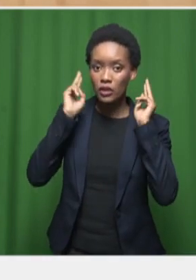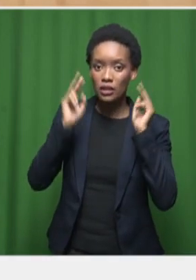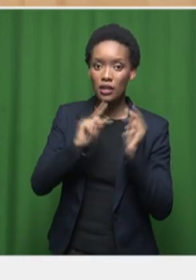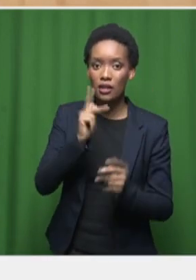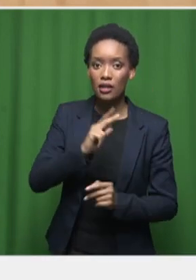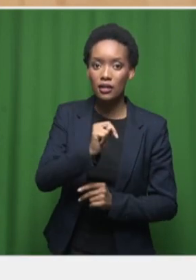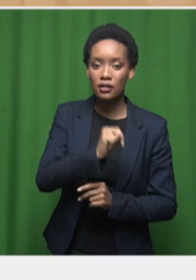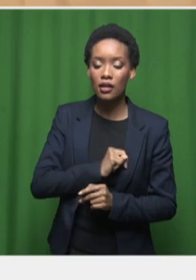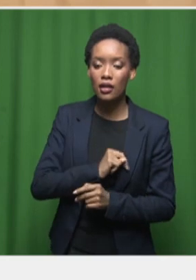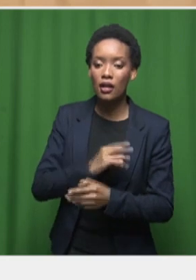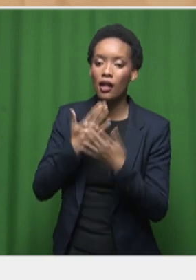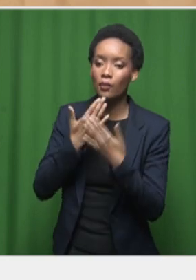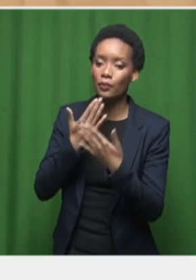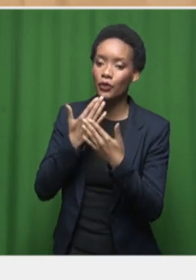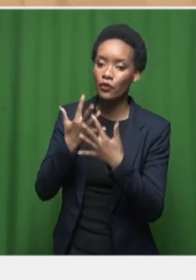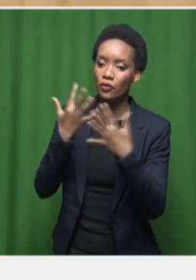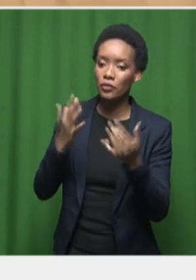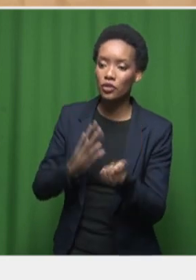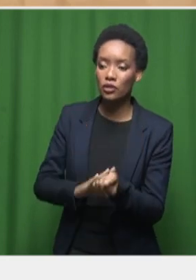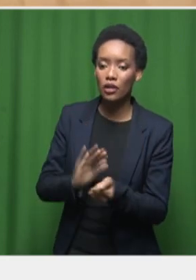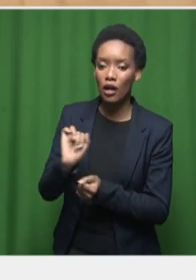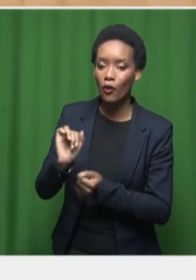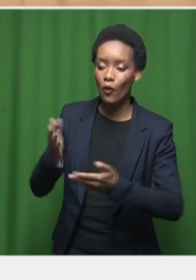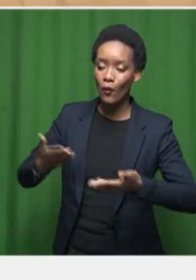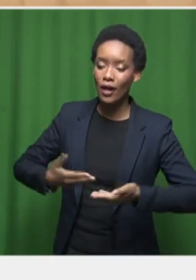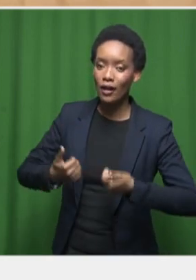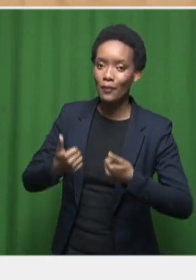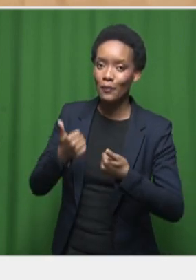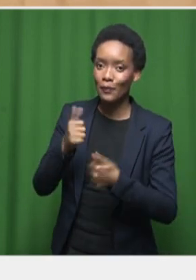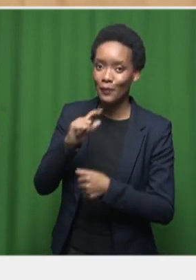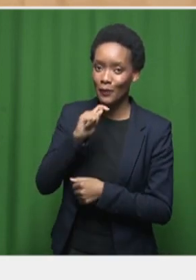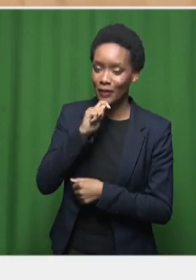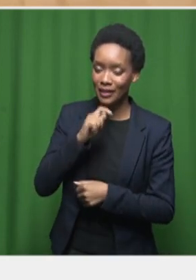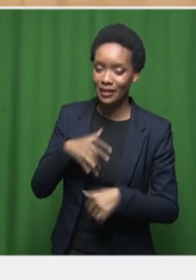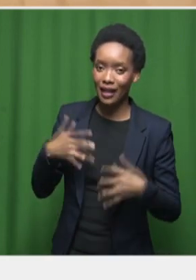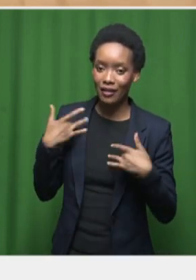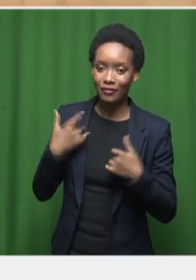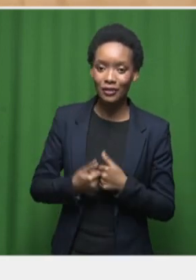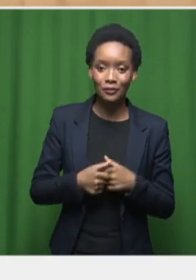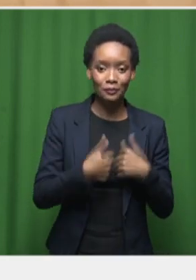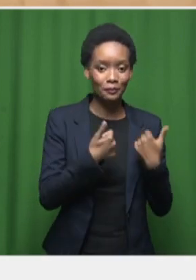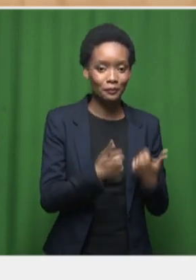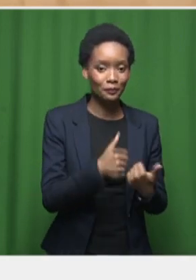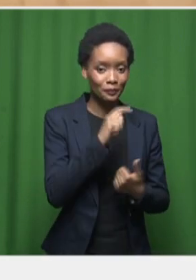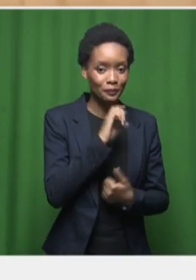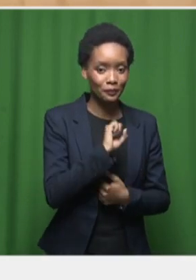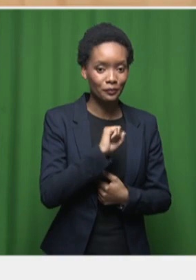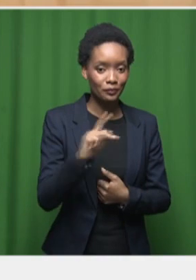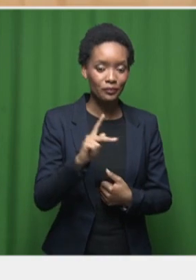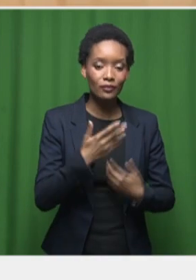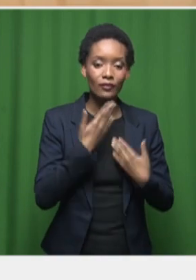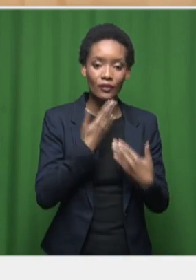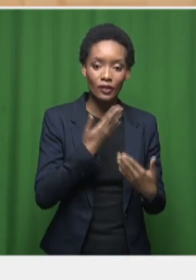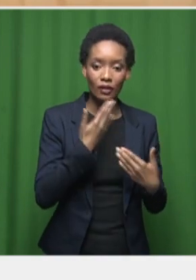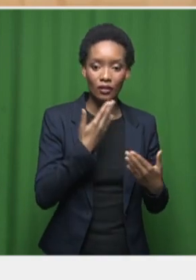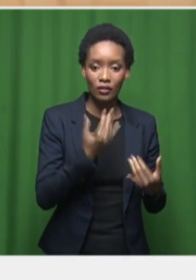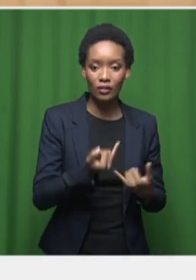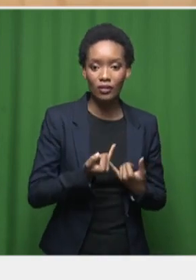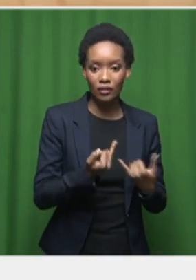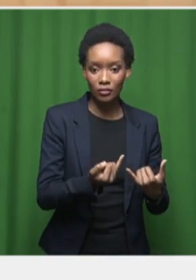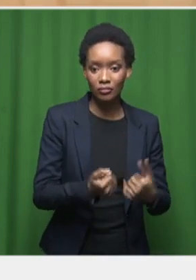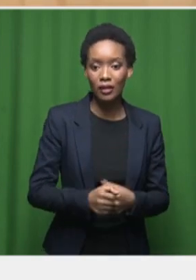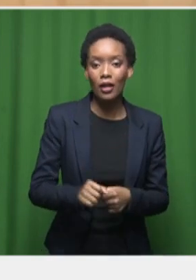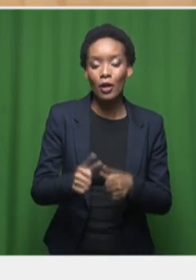thanks so much for your time this morning. Welcome to Morning Live. Good morning, Sakina. Thank you for having me, and good morning, South